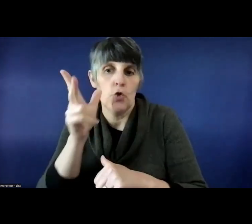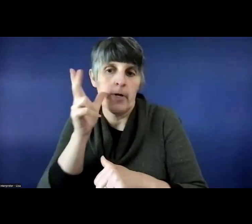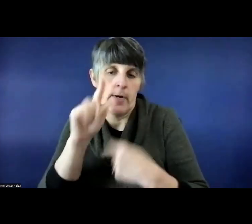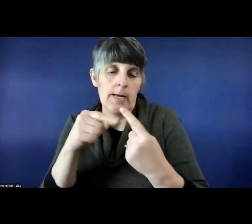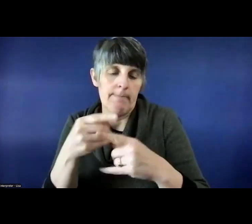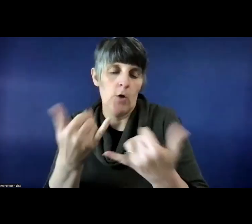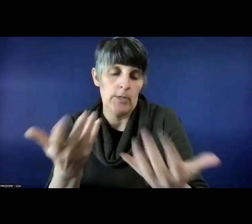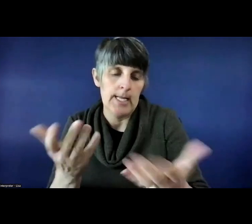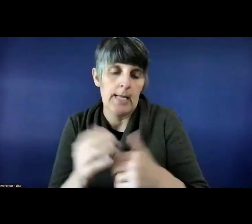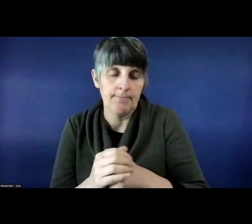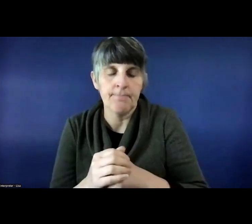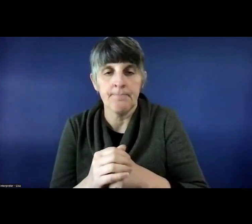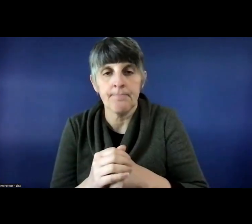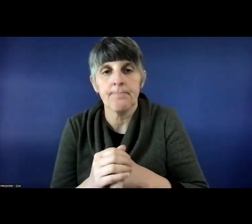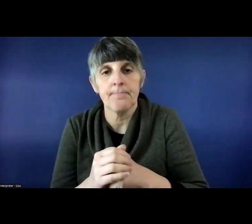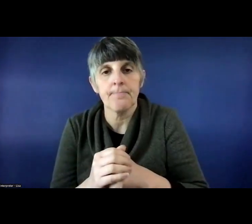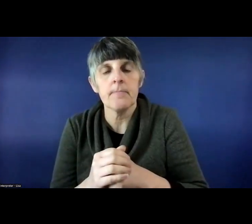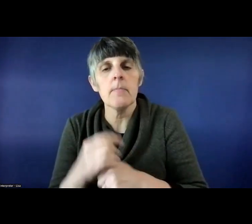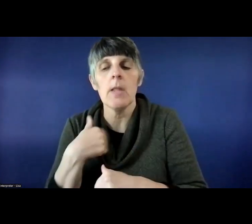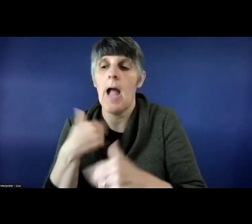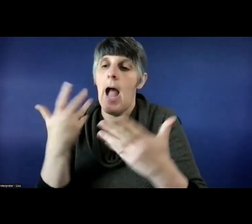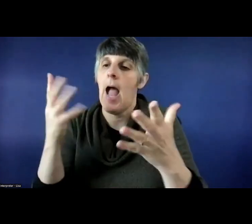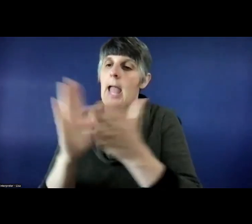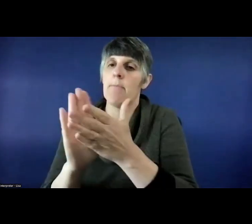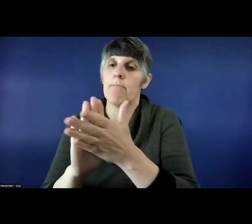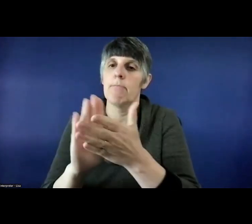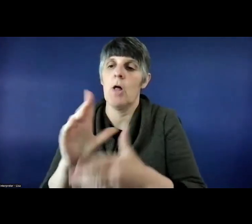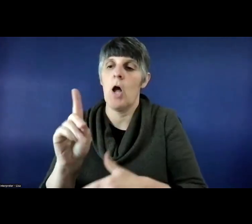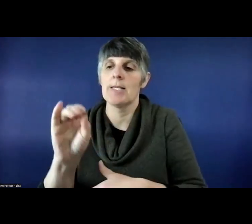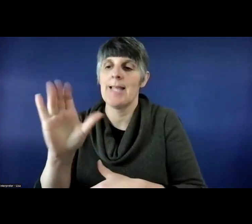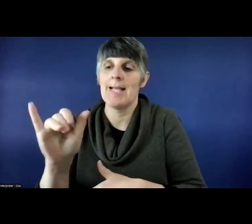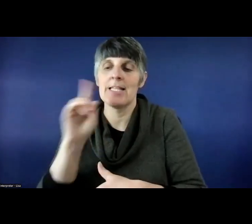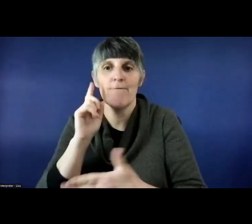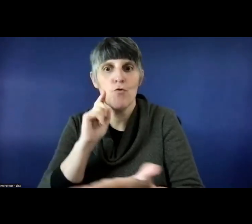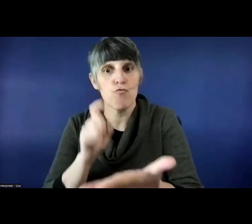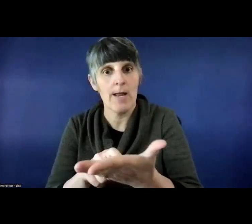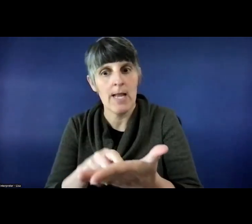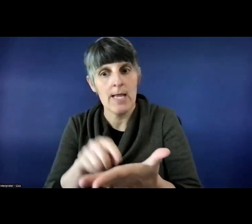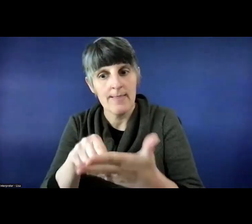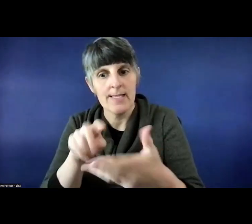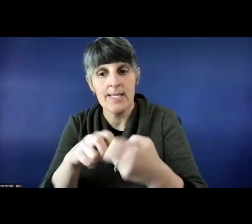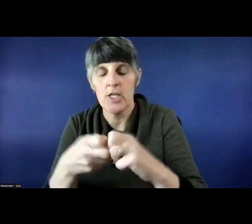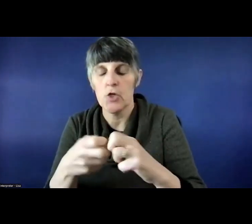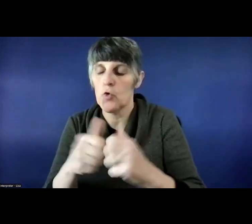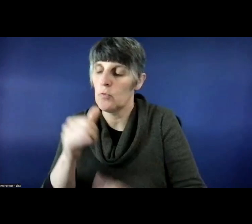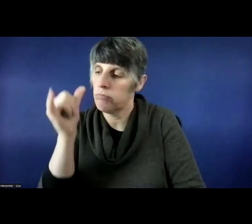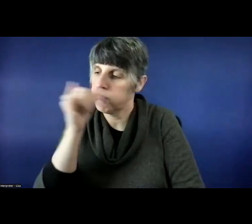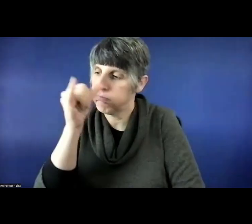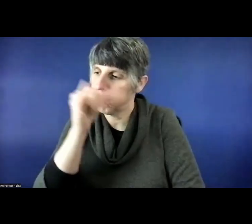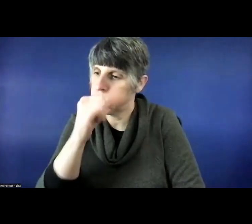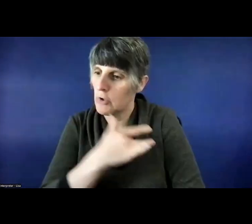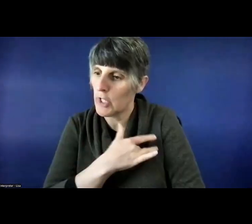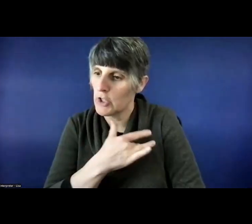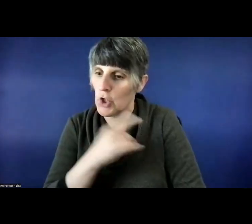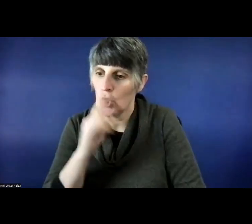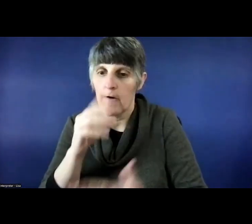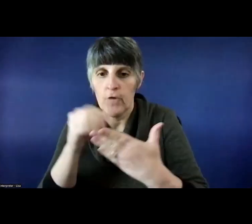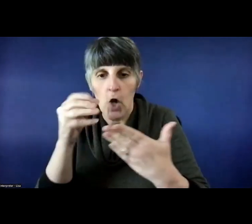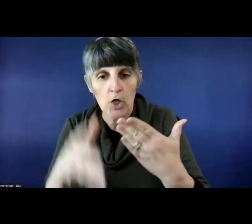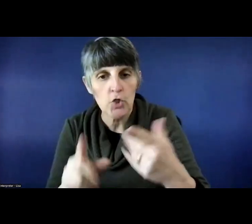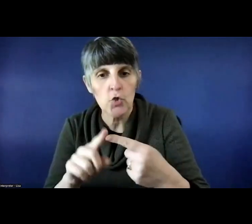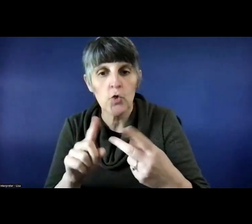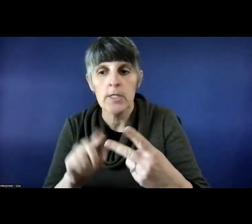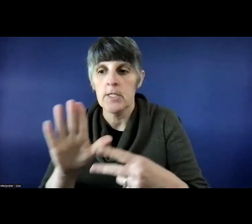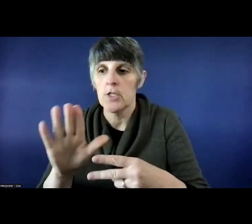today. I applaud DESE for recognizing that this is an issue of deep concern to our students, to